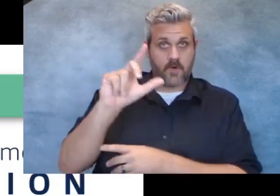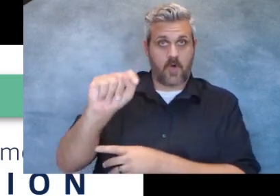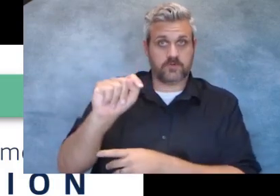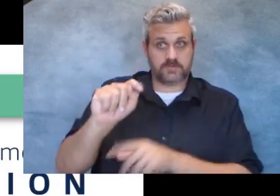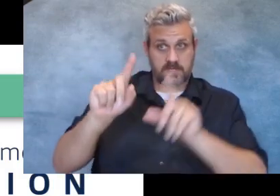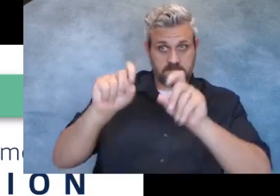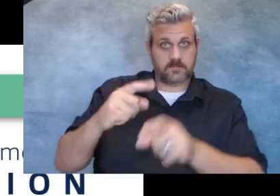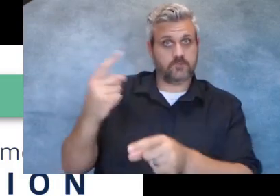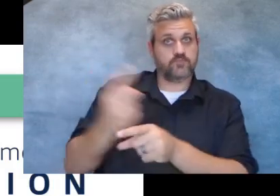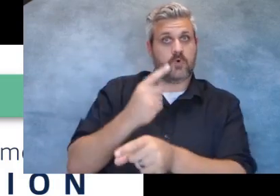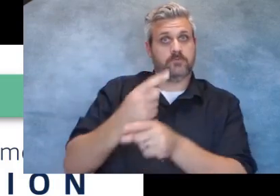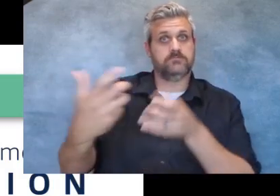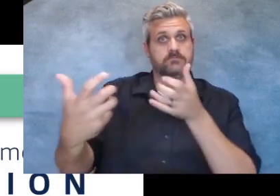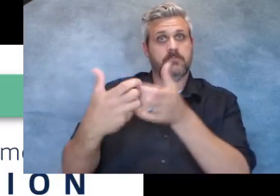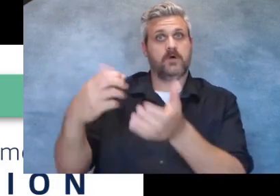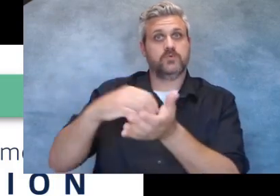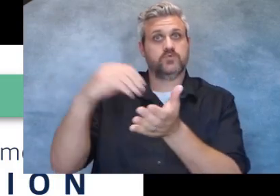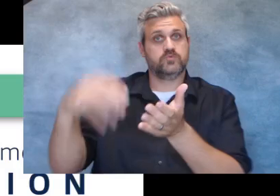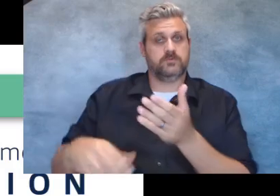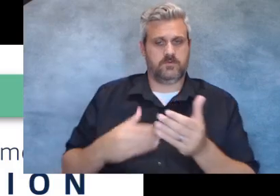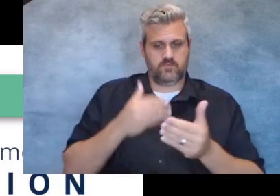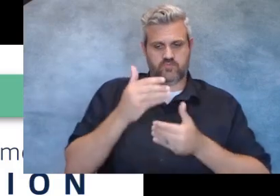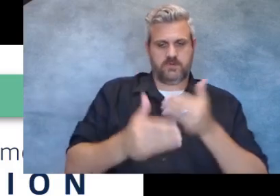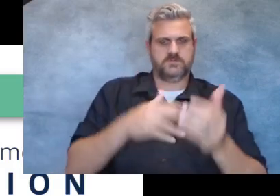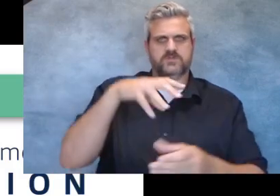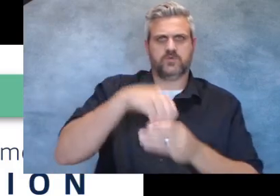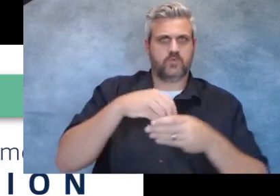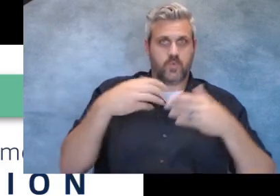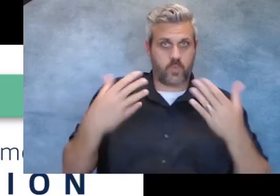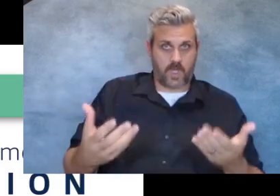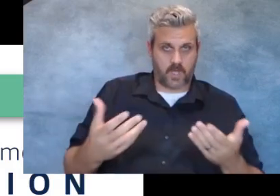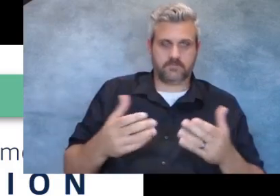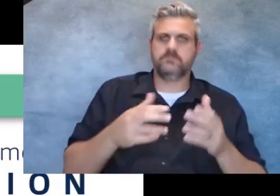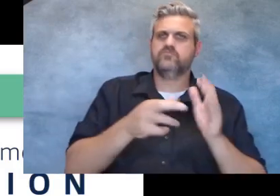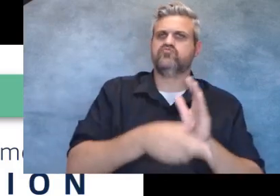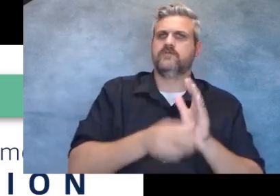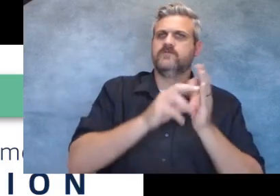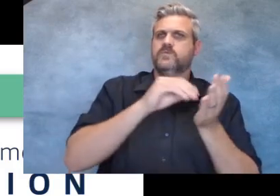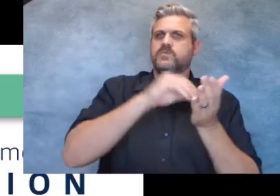is appropriate for a student. This process includes A,